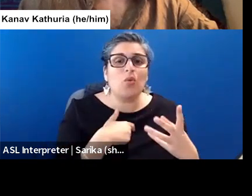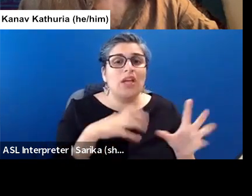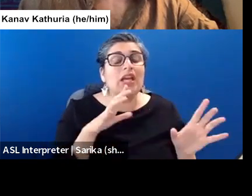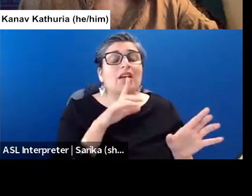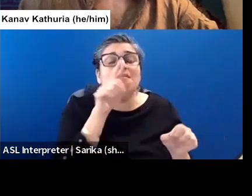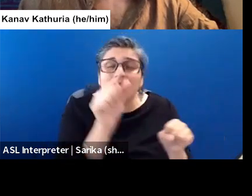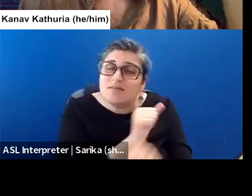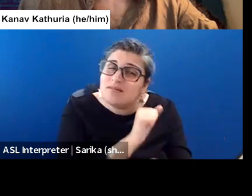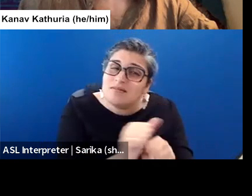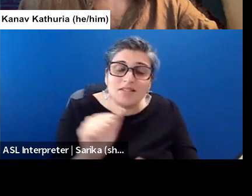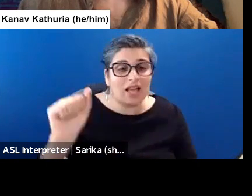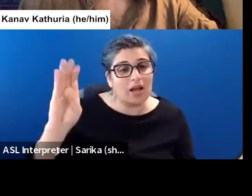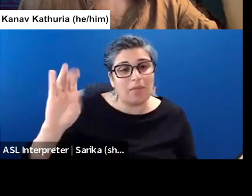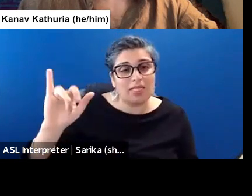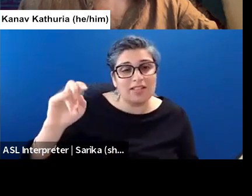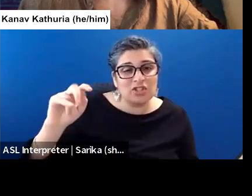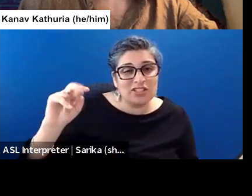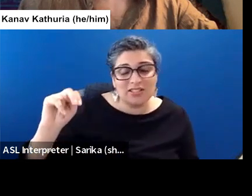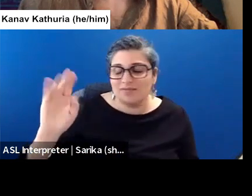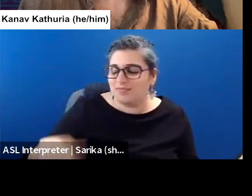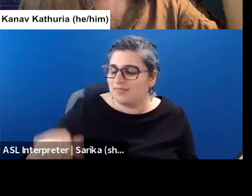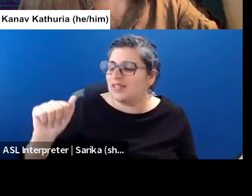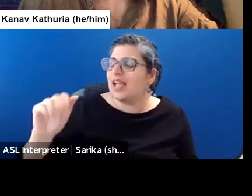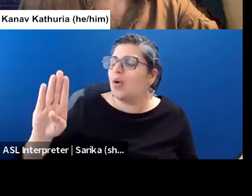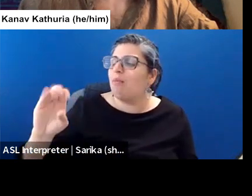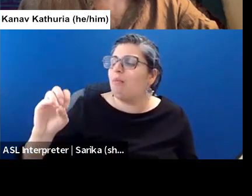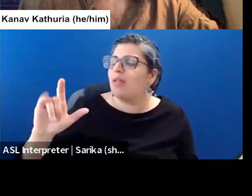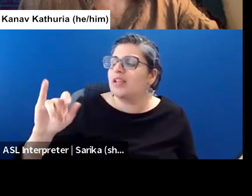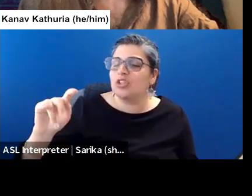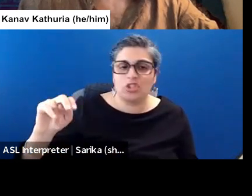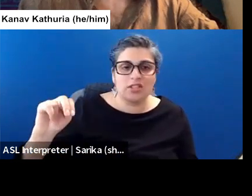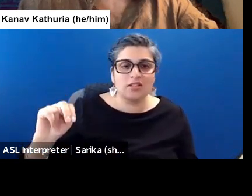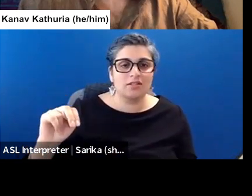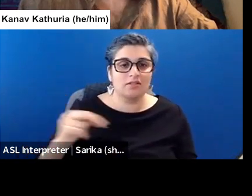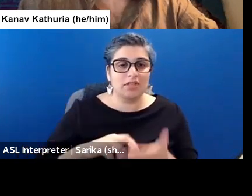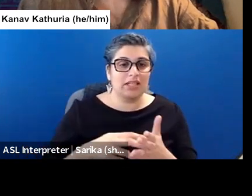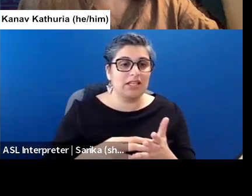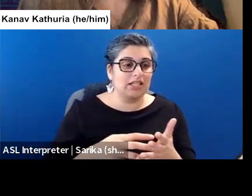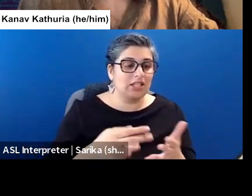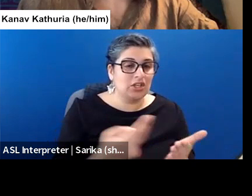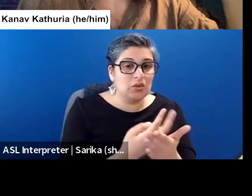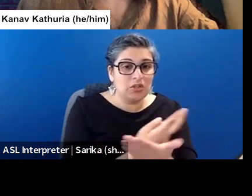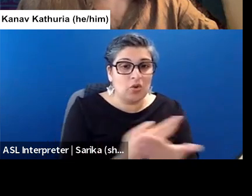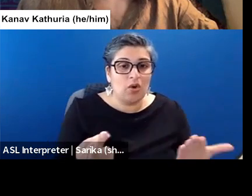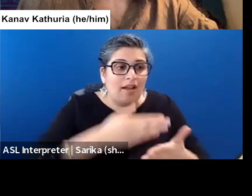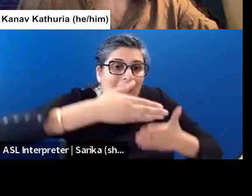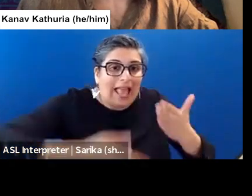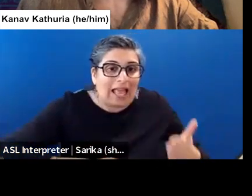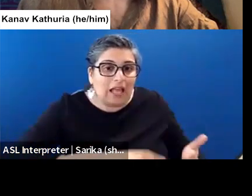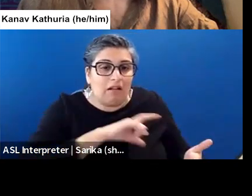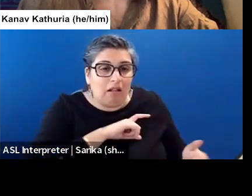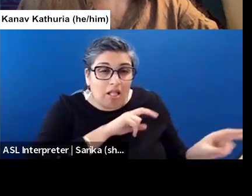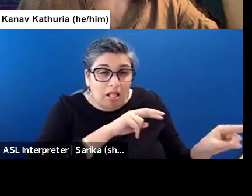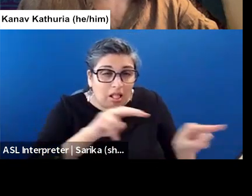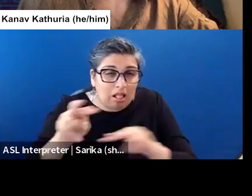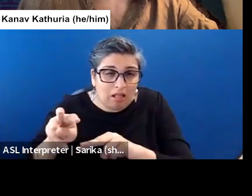when we say abolition. We believe in taking resources ending law enforcement in our communities and creating what different